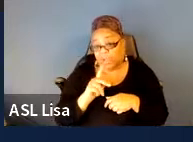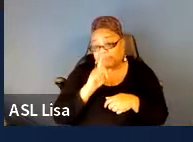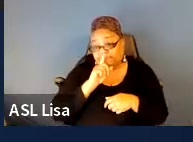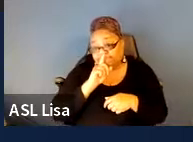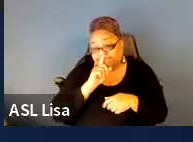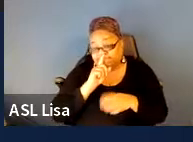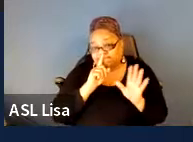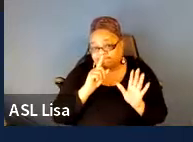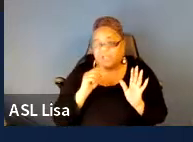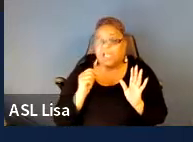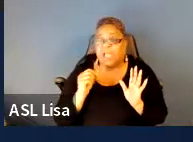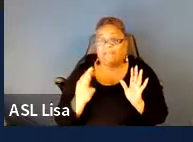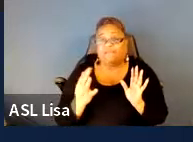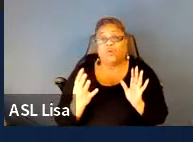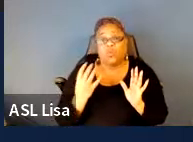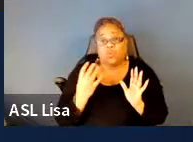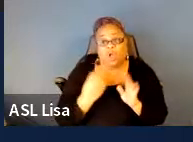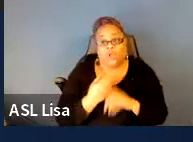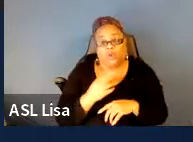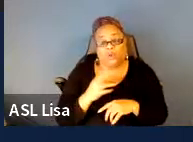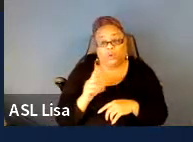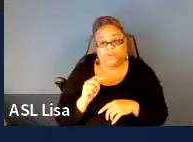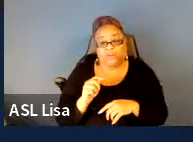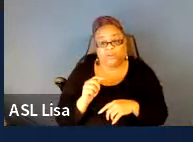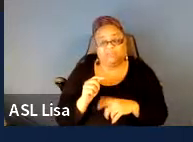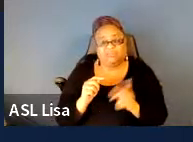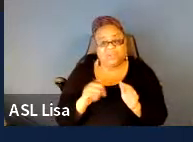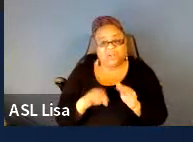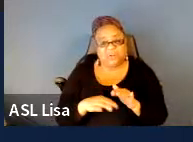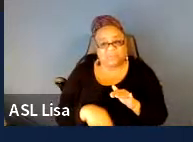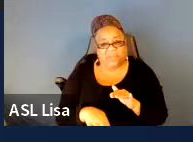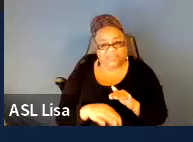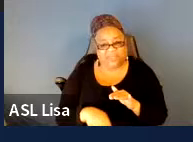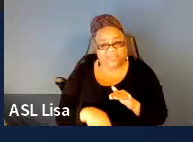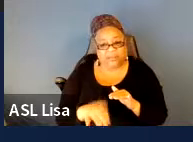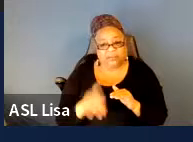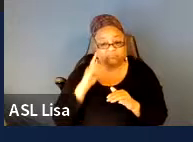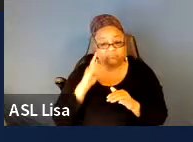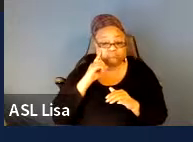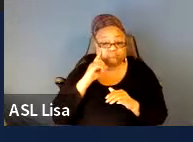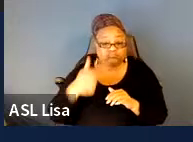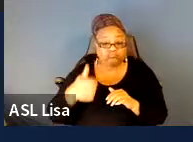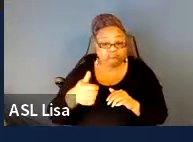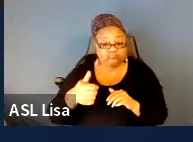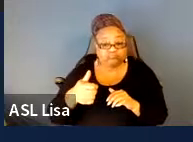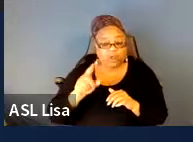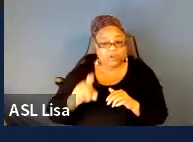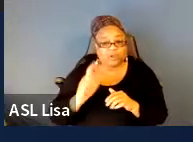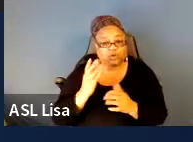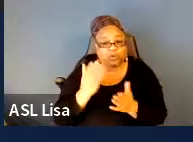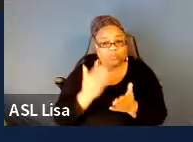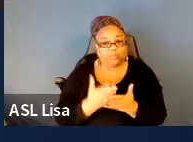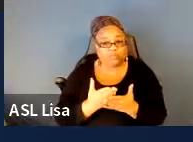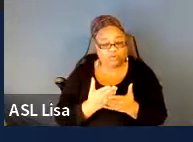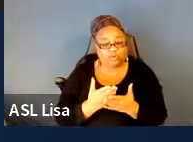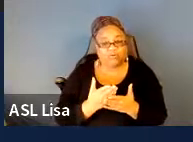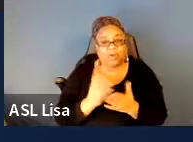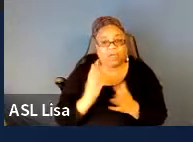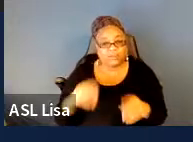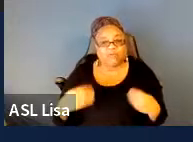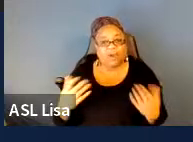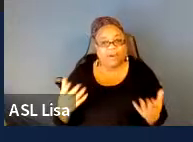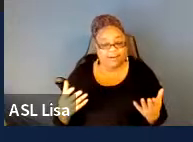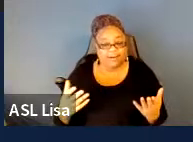it, then it is going to basically be up to you to prove that it is providing